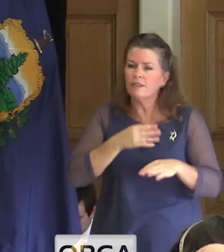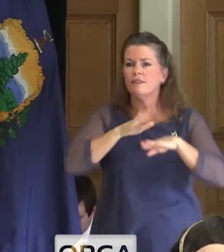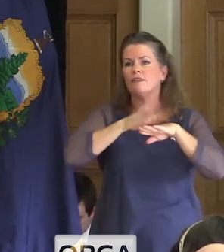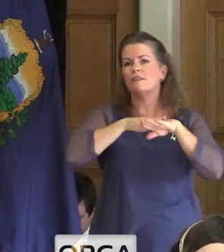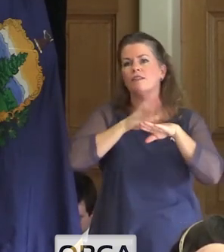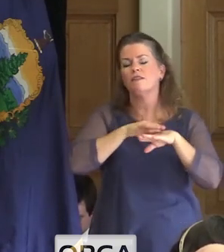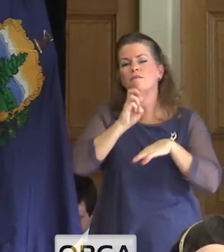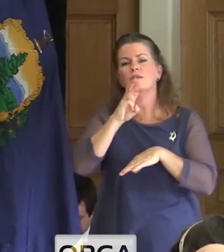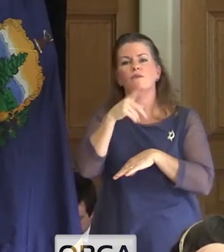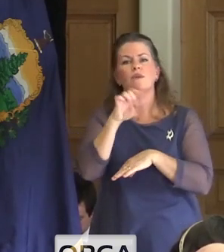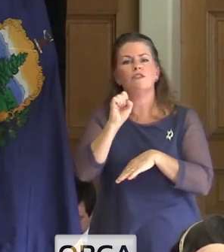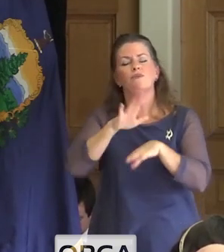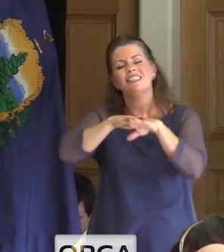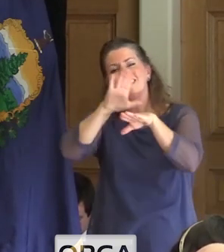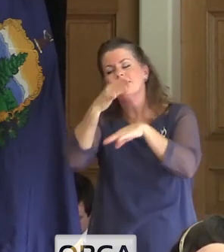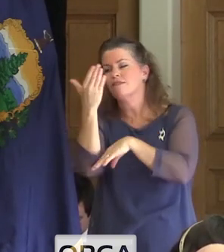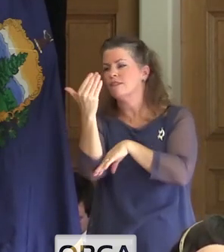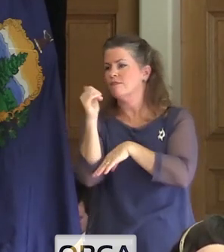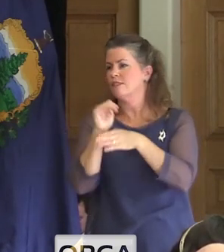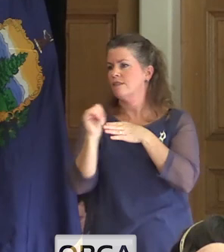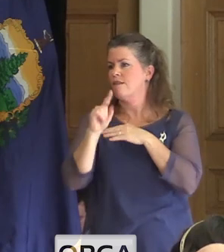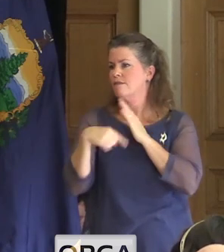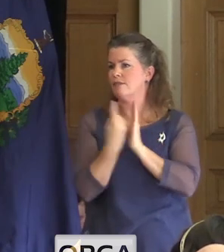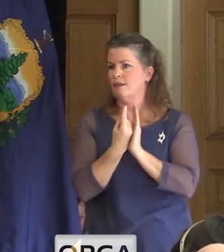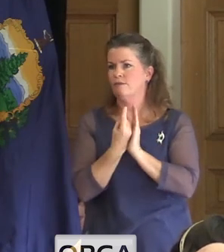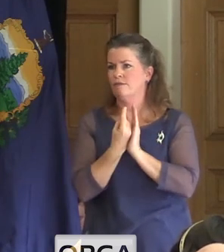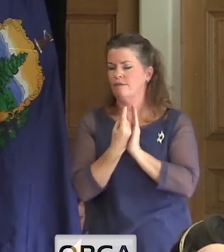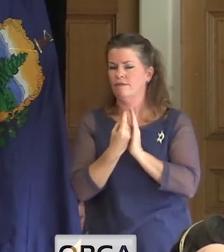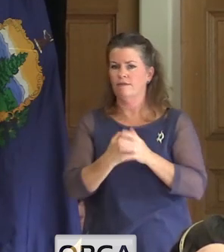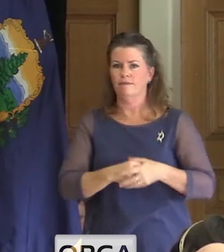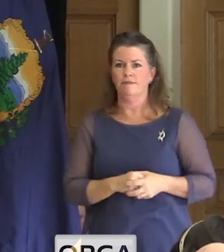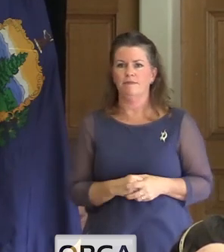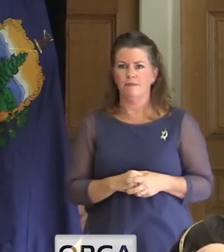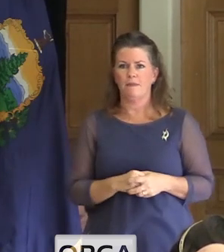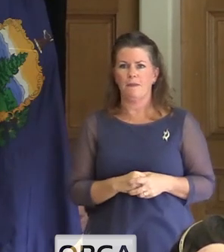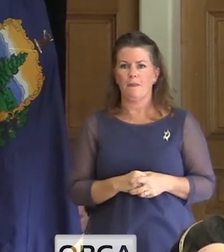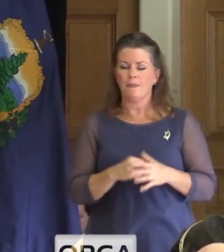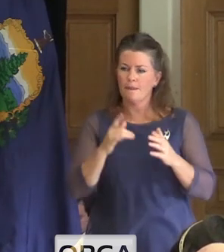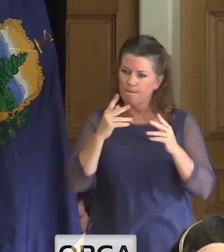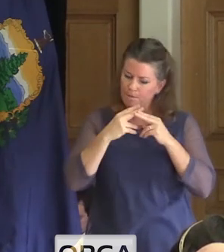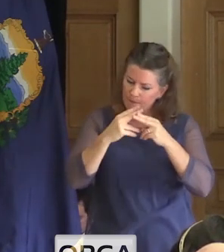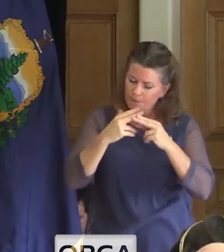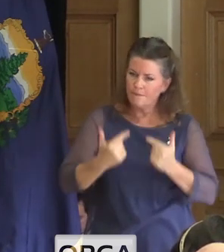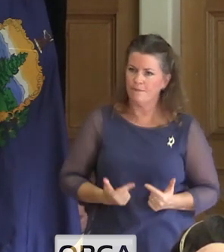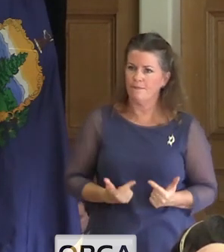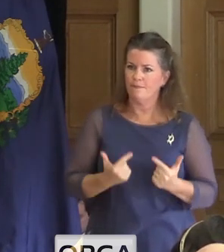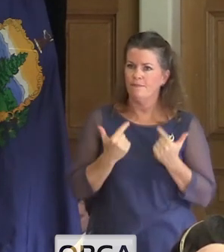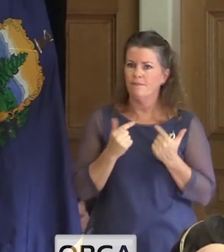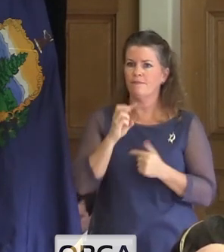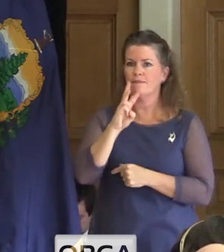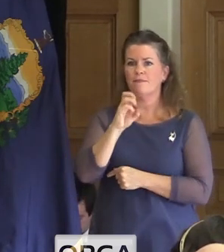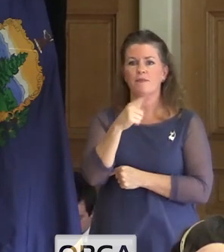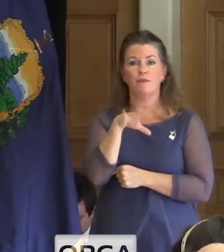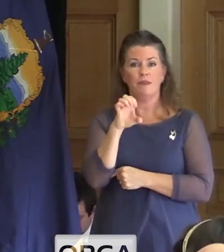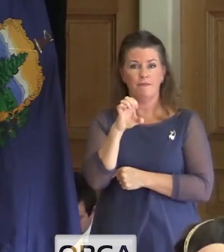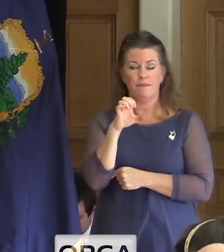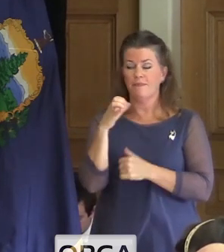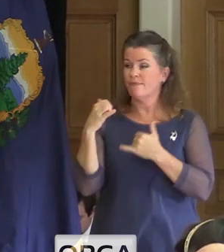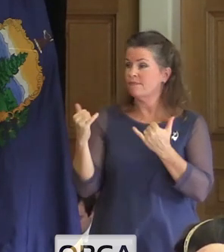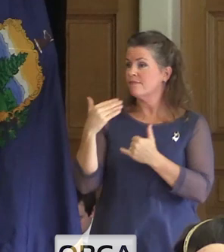least $15 an hour, a living wage. Now, the good